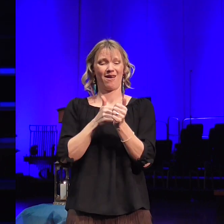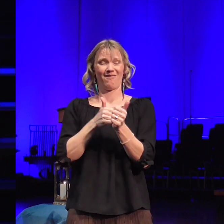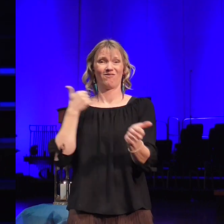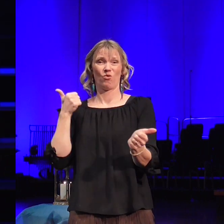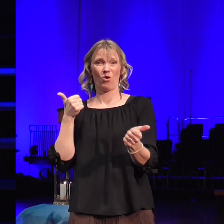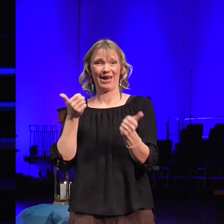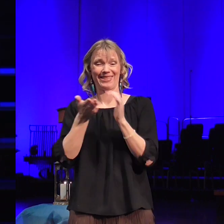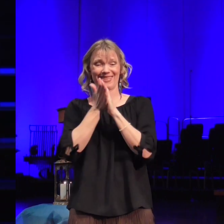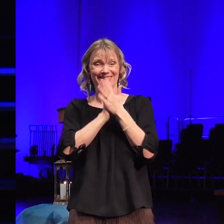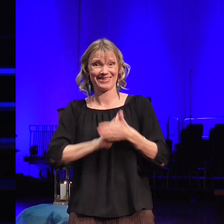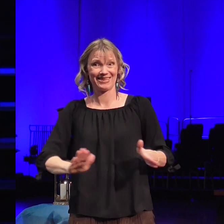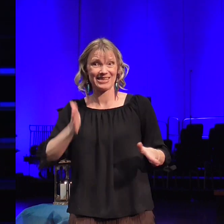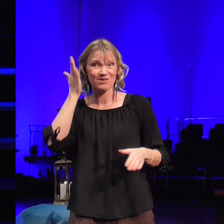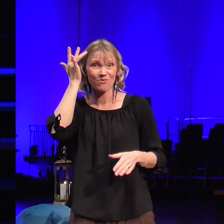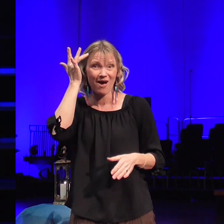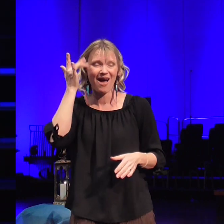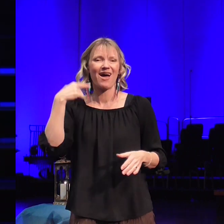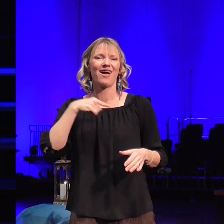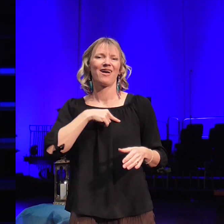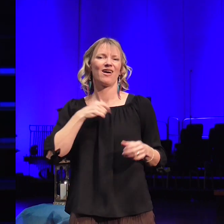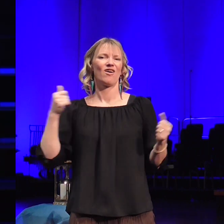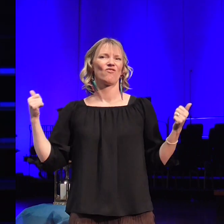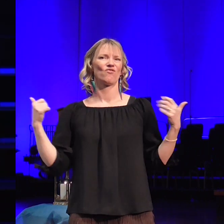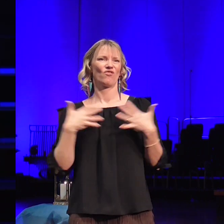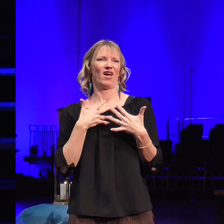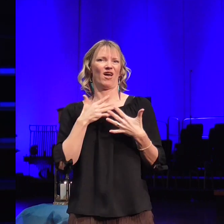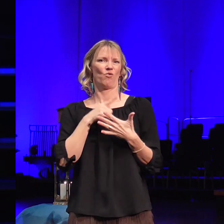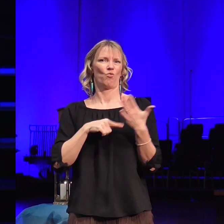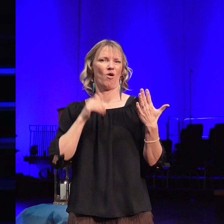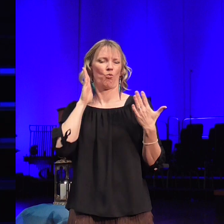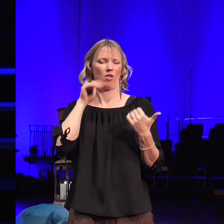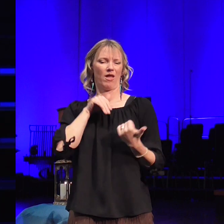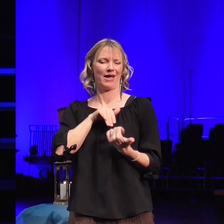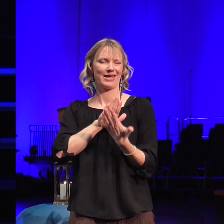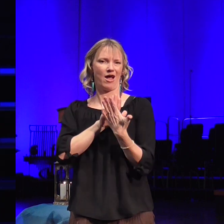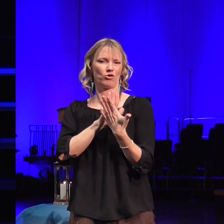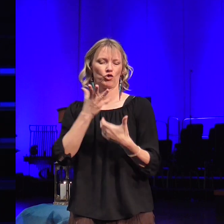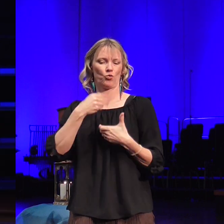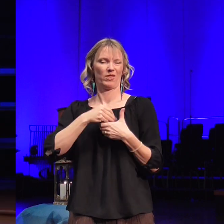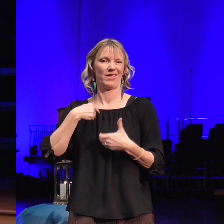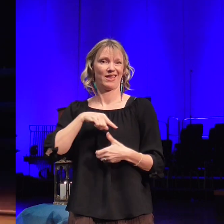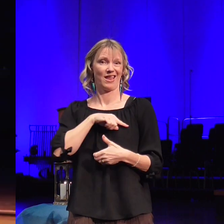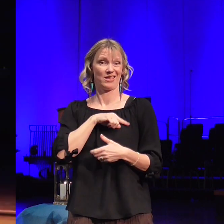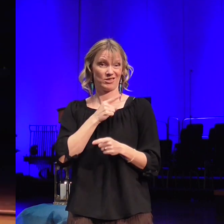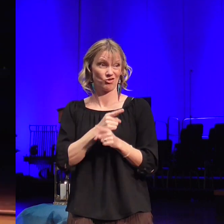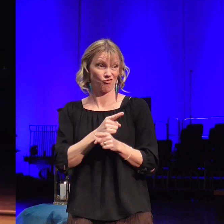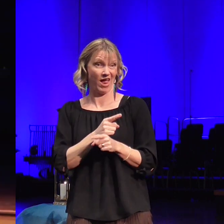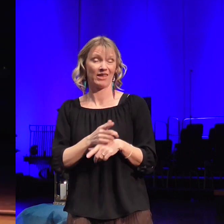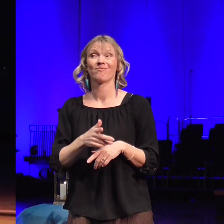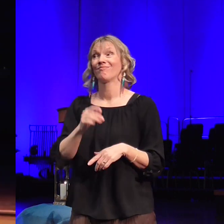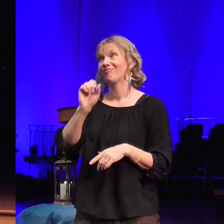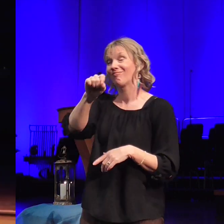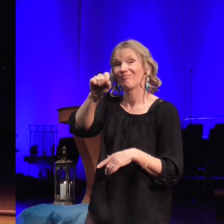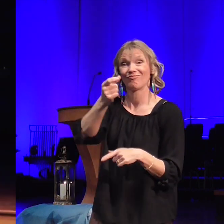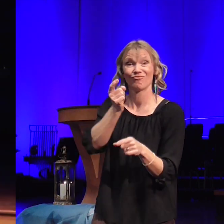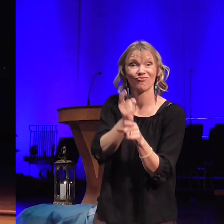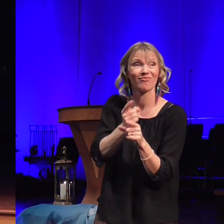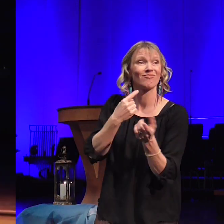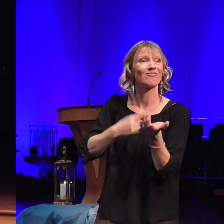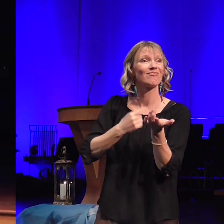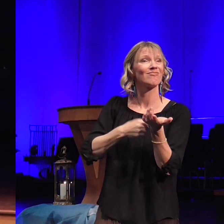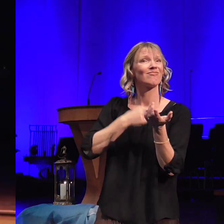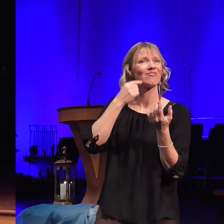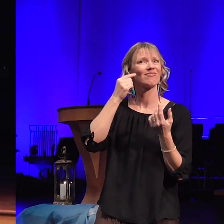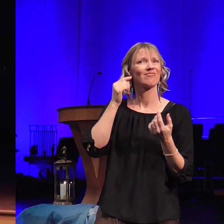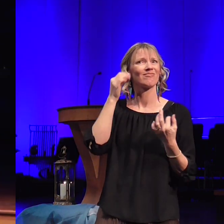stillness because of what we're afraid of we might encounter within us, right? Right. Sometimes we wonder if all the noise in